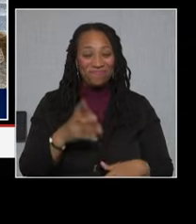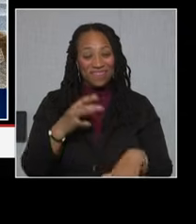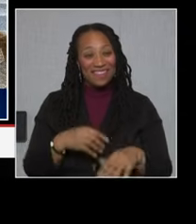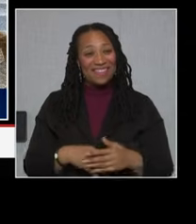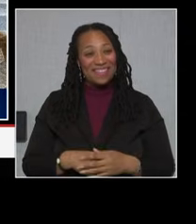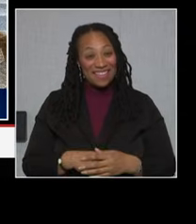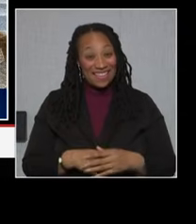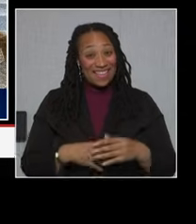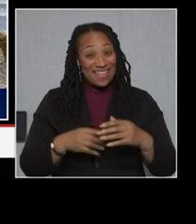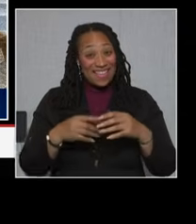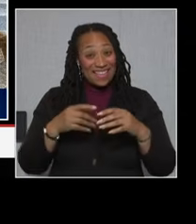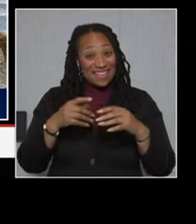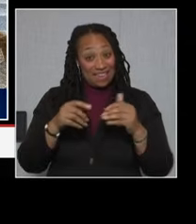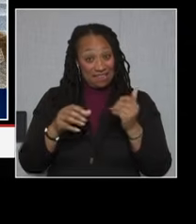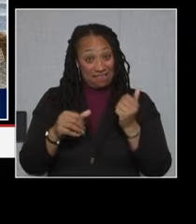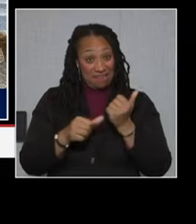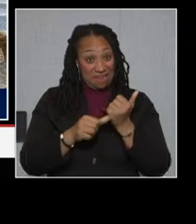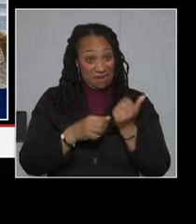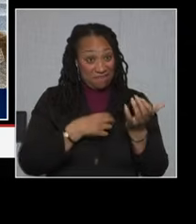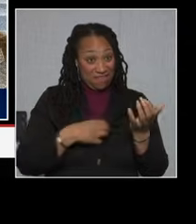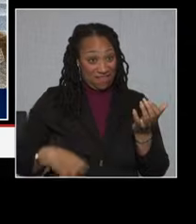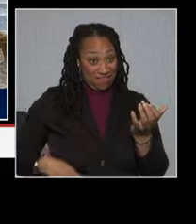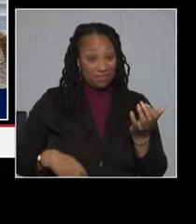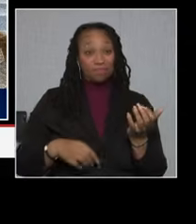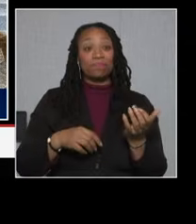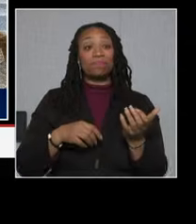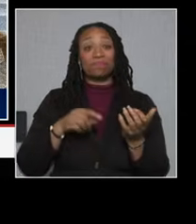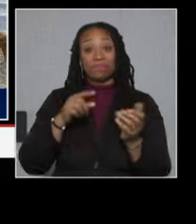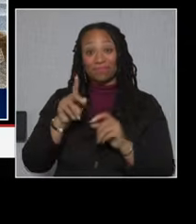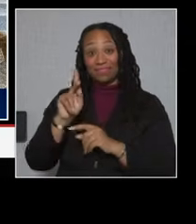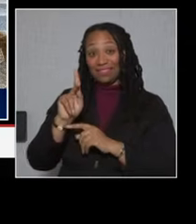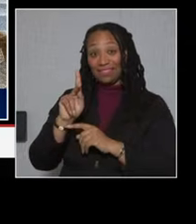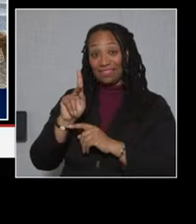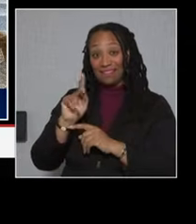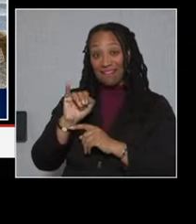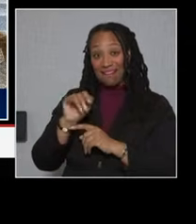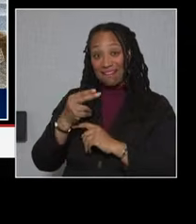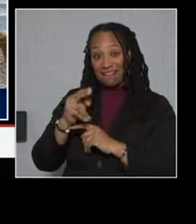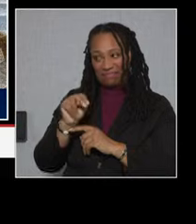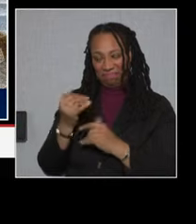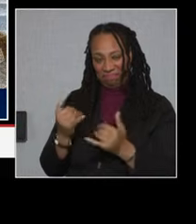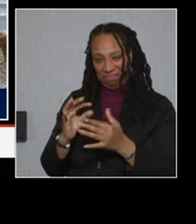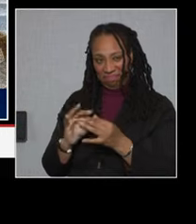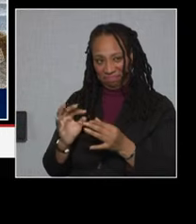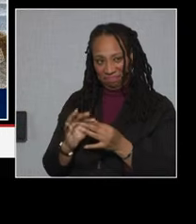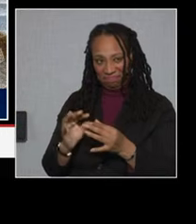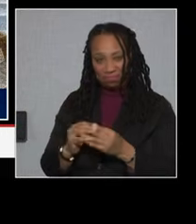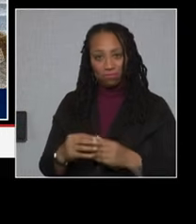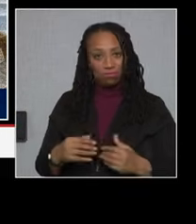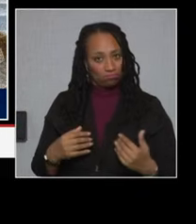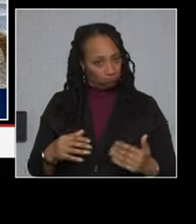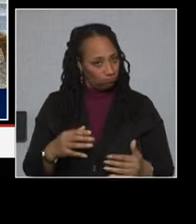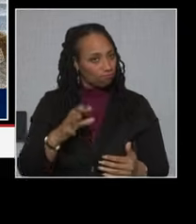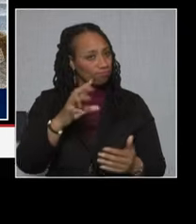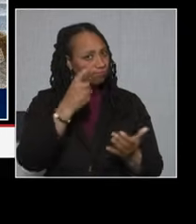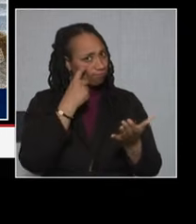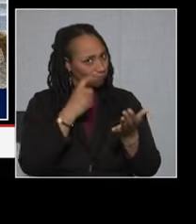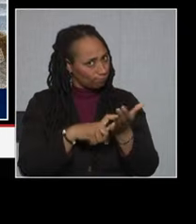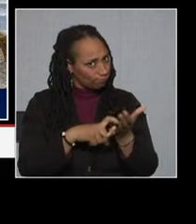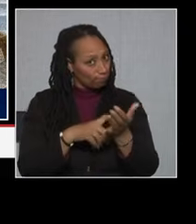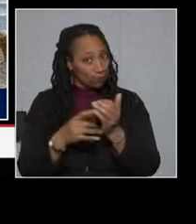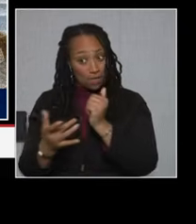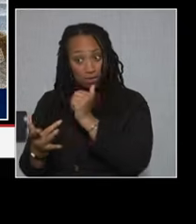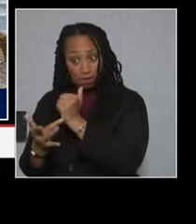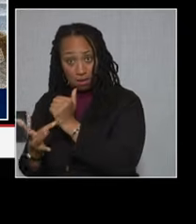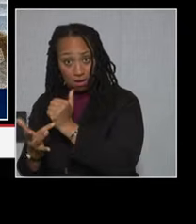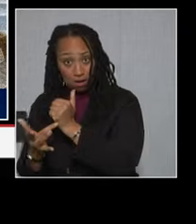new corners of the economy that we are promoting. And we have to ensure that our young people have access to these kinds of chances and these